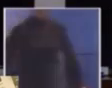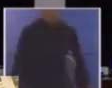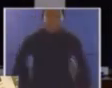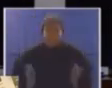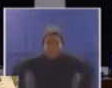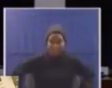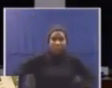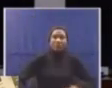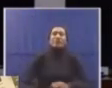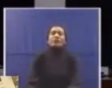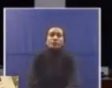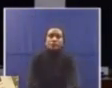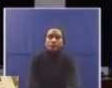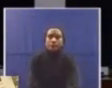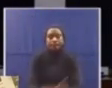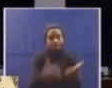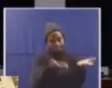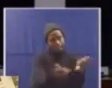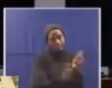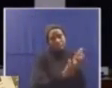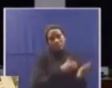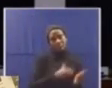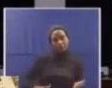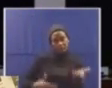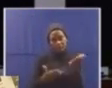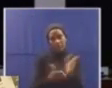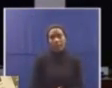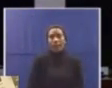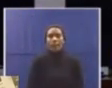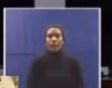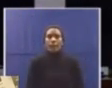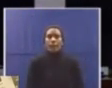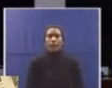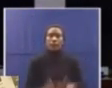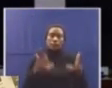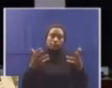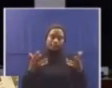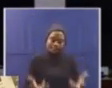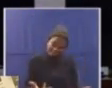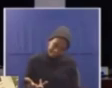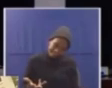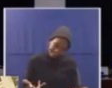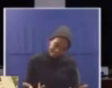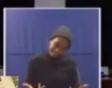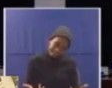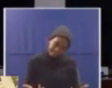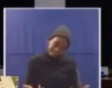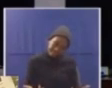Honorable Deputy President. Yes, the